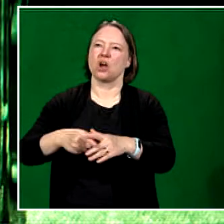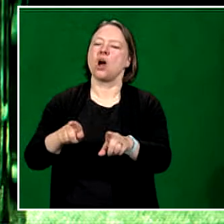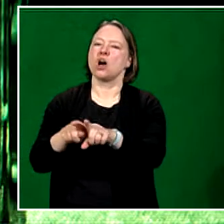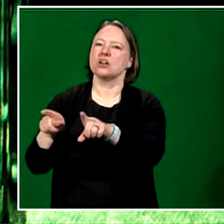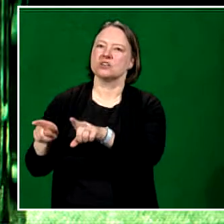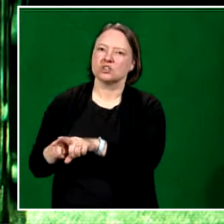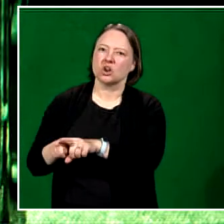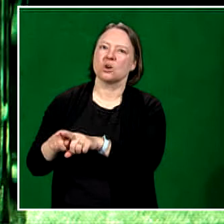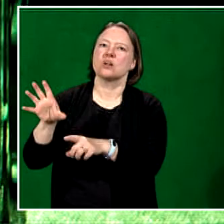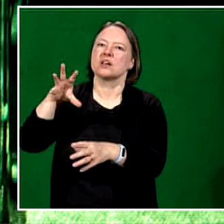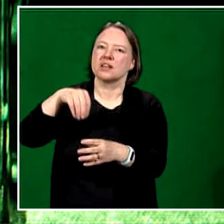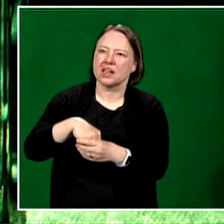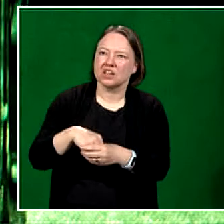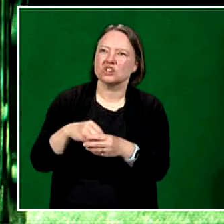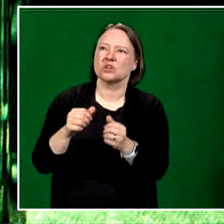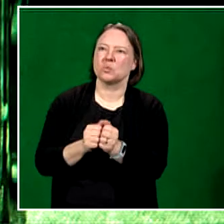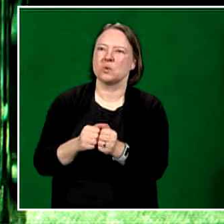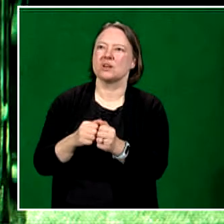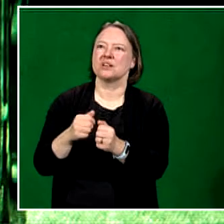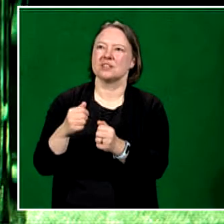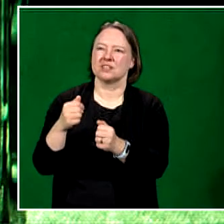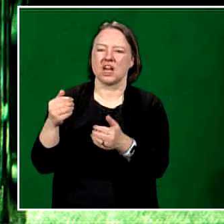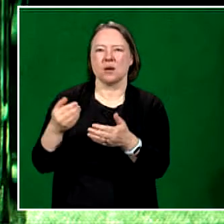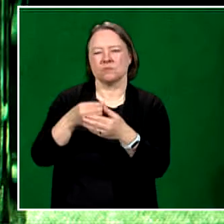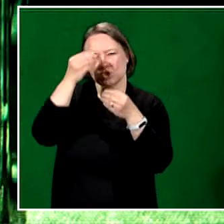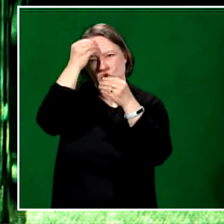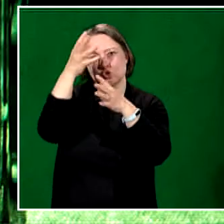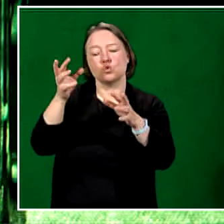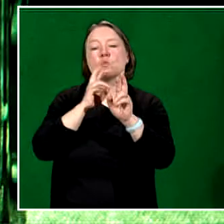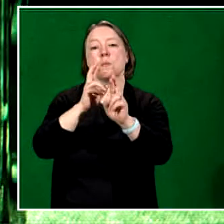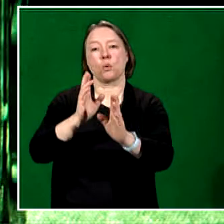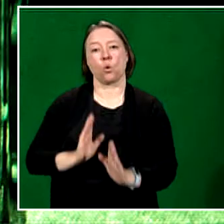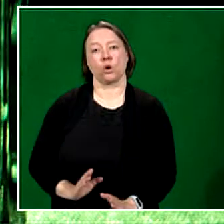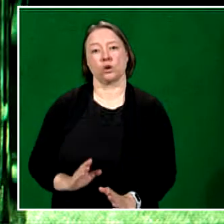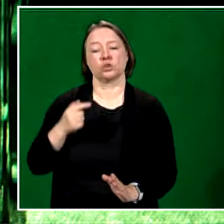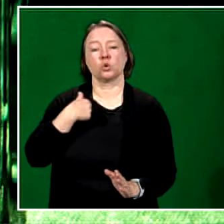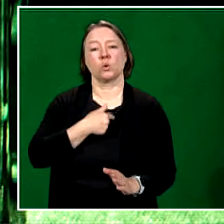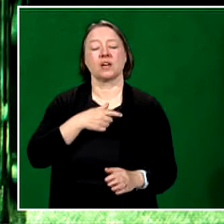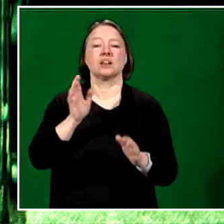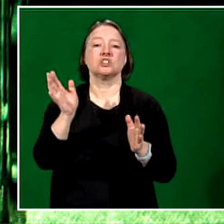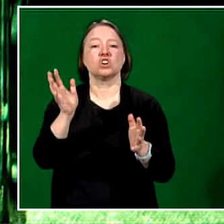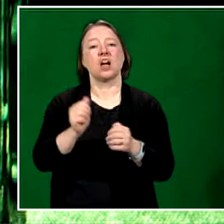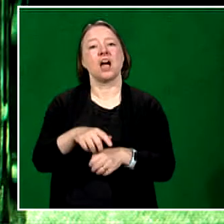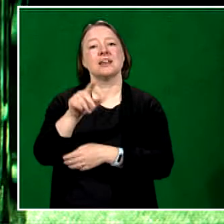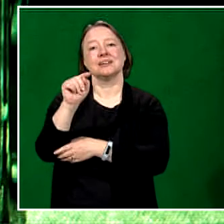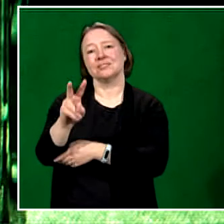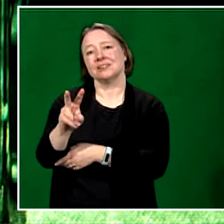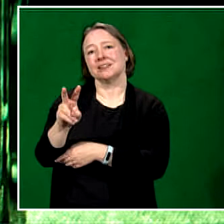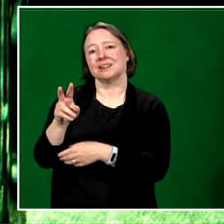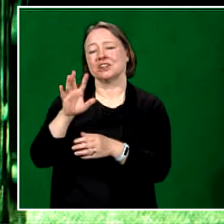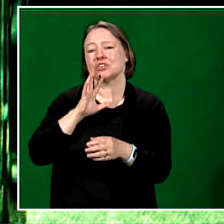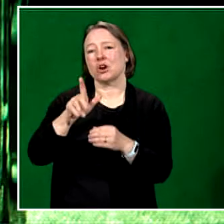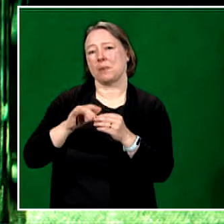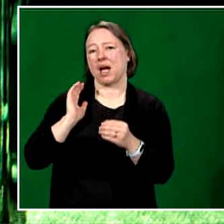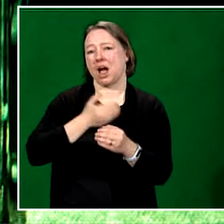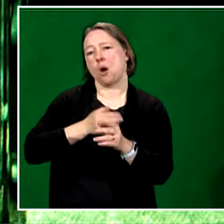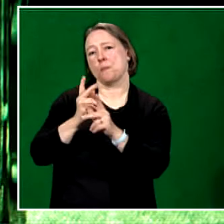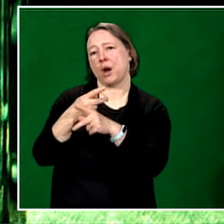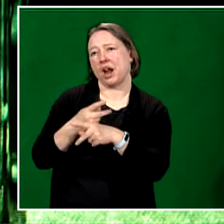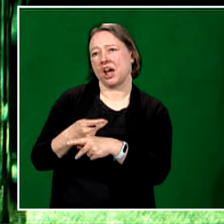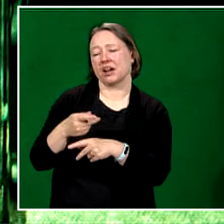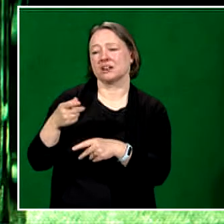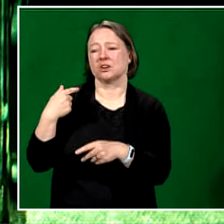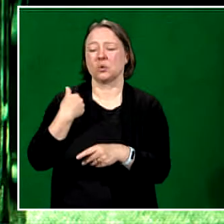engaging the news reporters, so that we can get to talk on TV and write about our product, so that we can